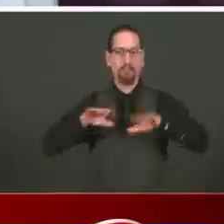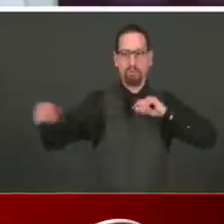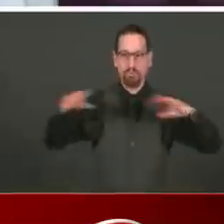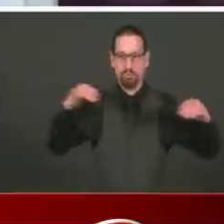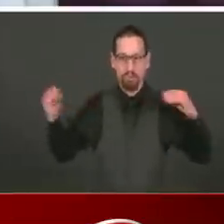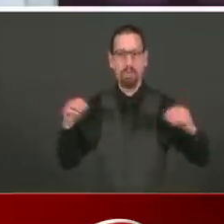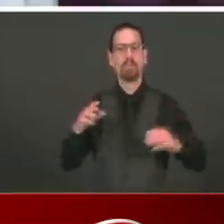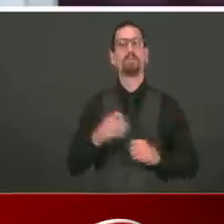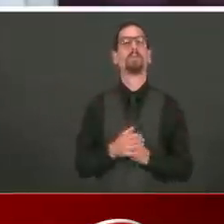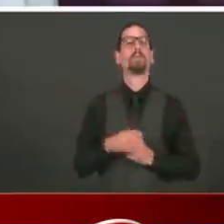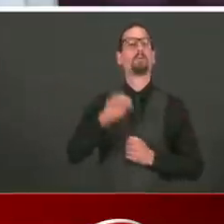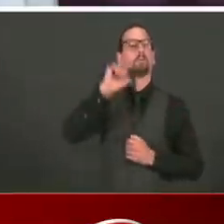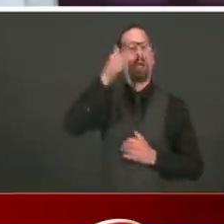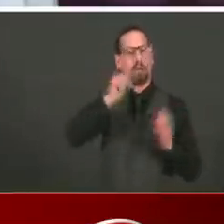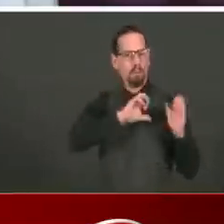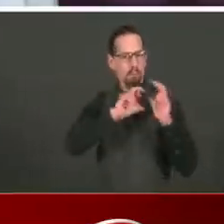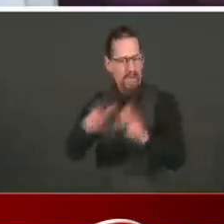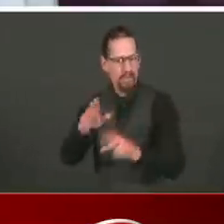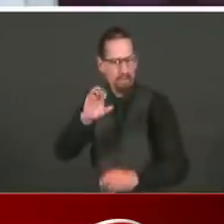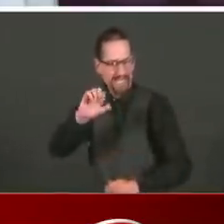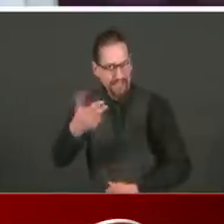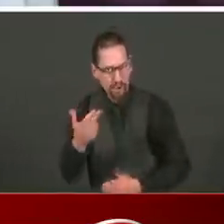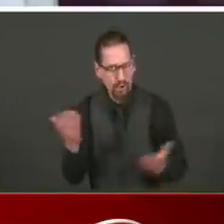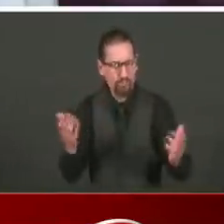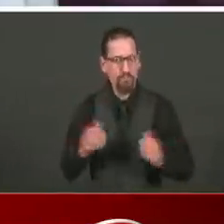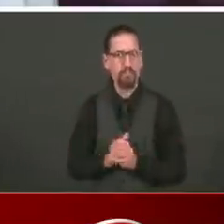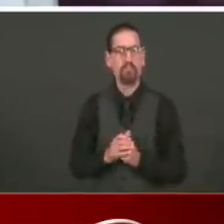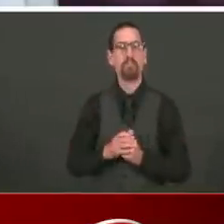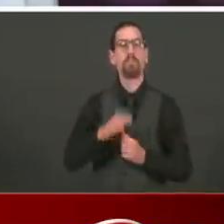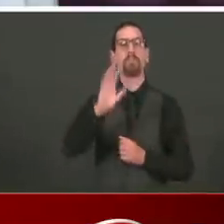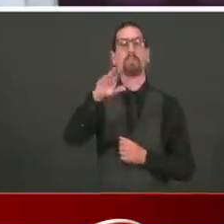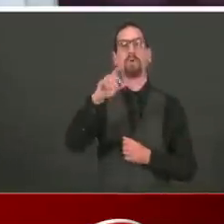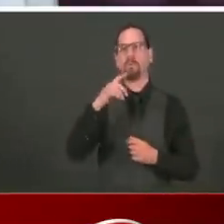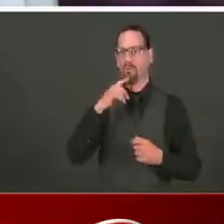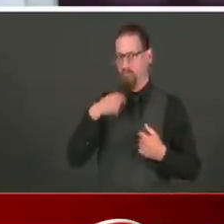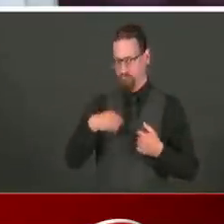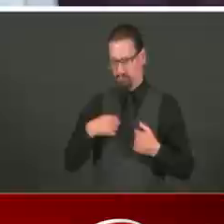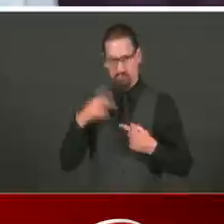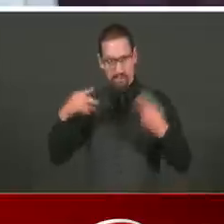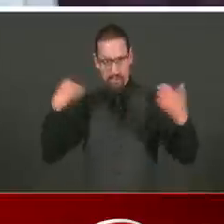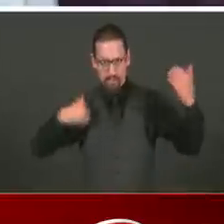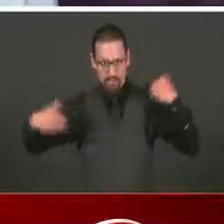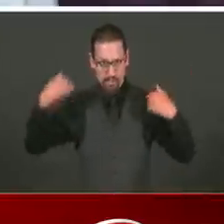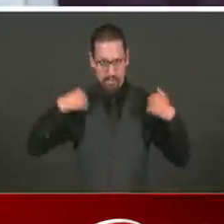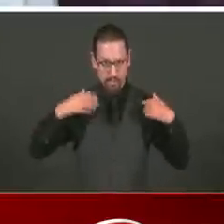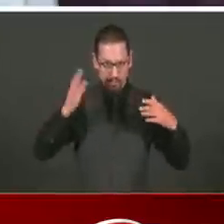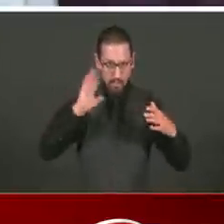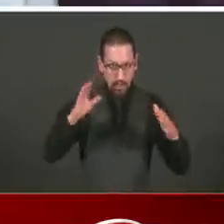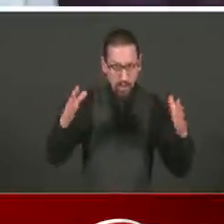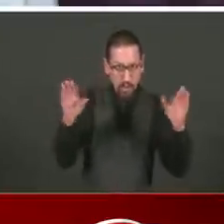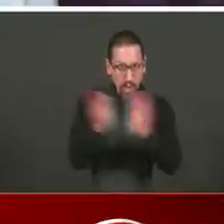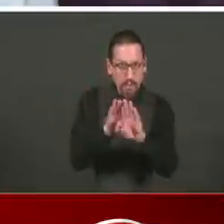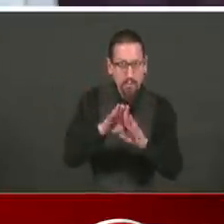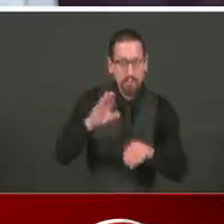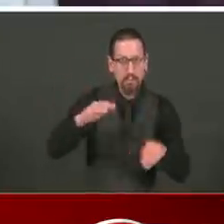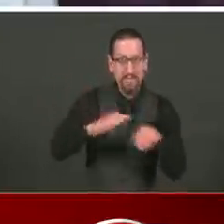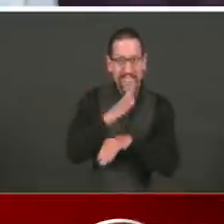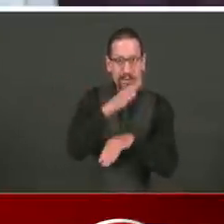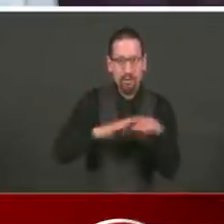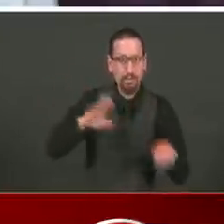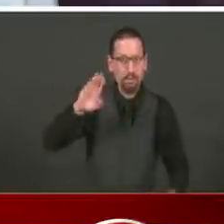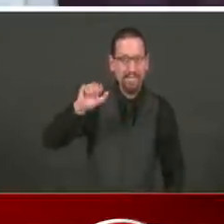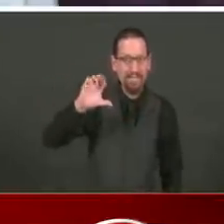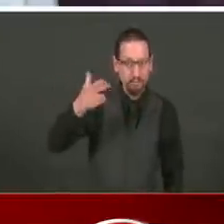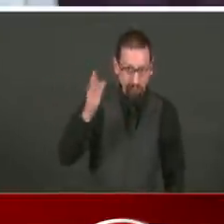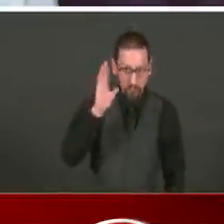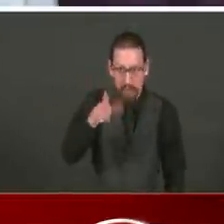would, but I don't want to. I love the beach. I go to the public beach all the time. I don't want to do it. I don't think we should have to do it. So let's just try